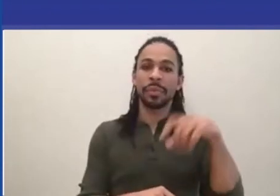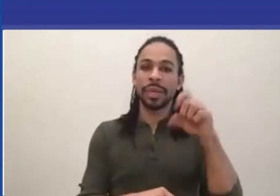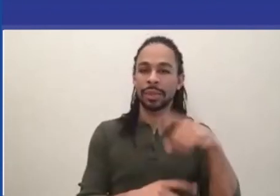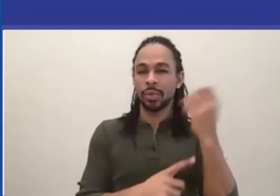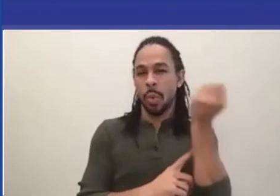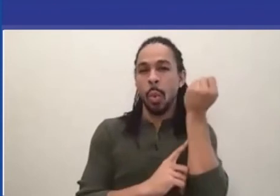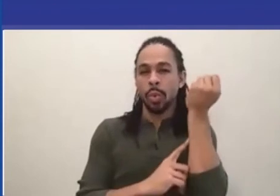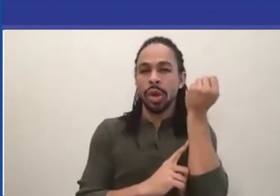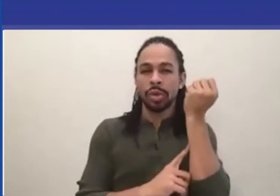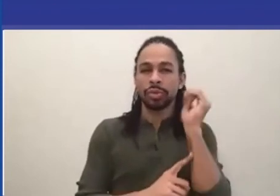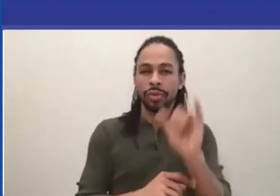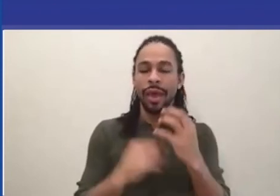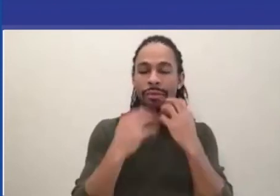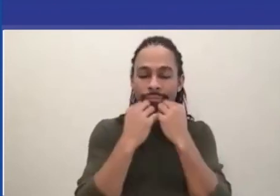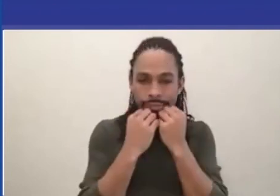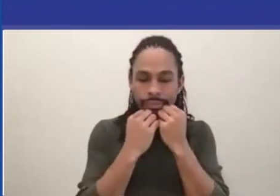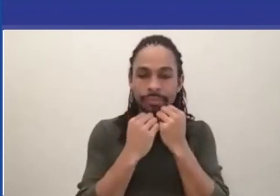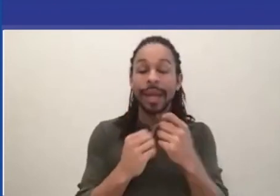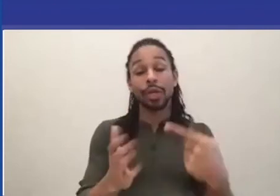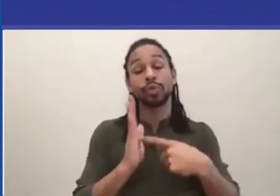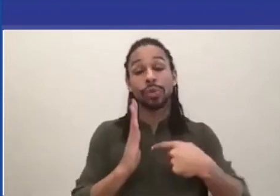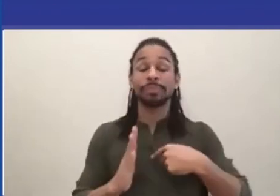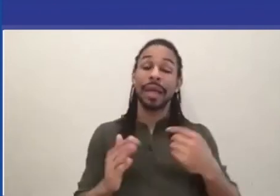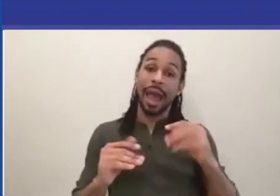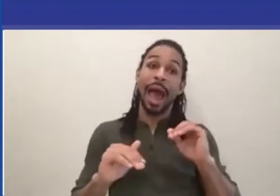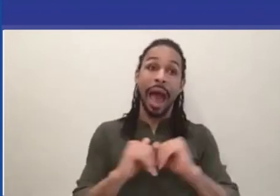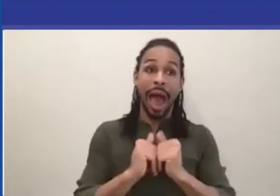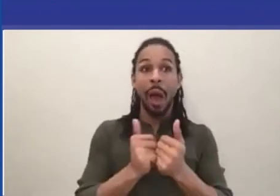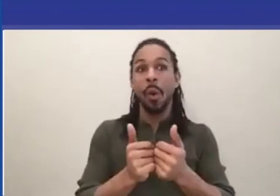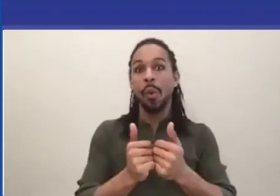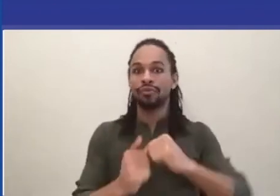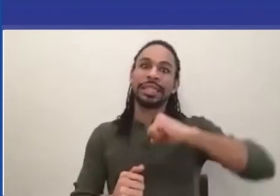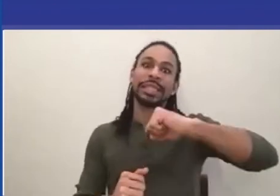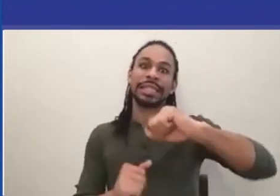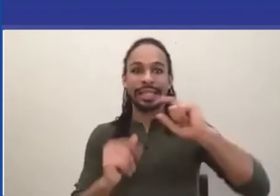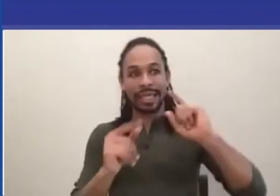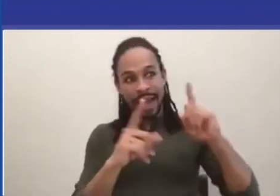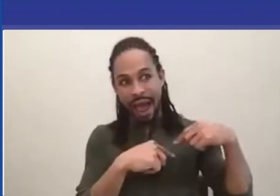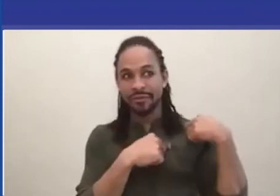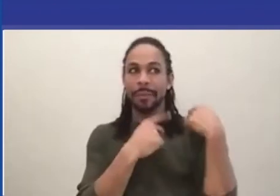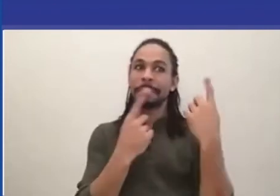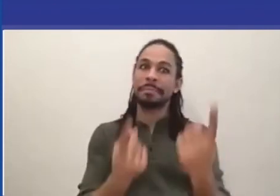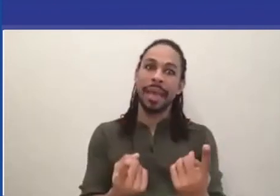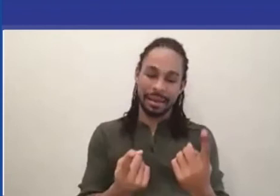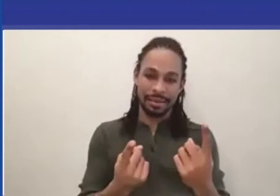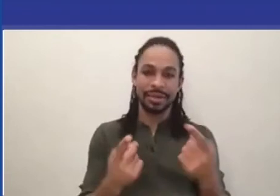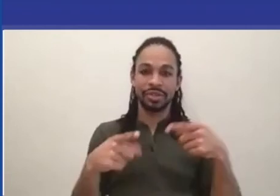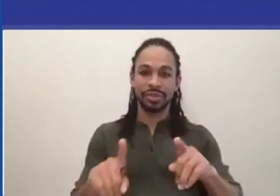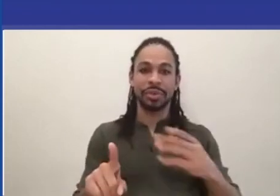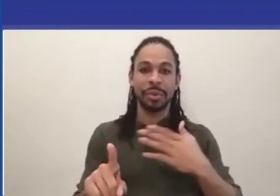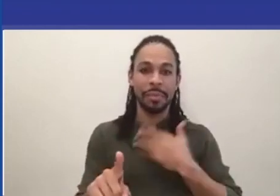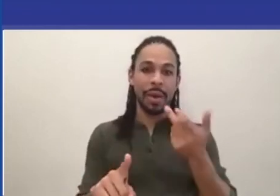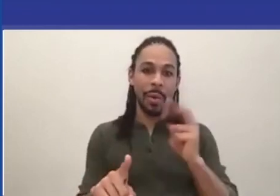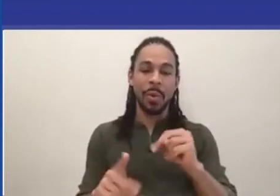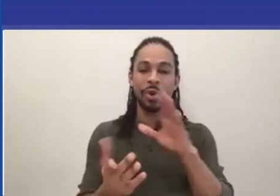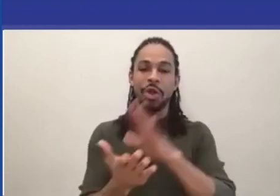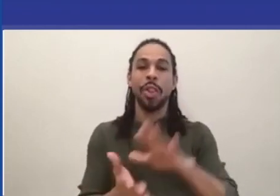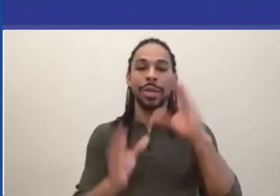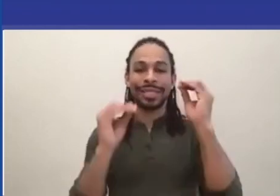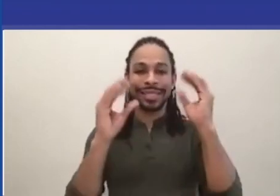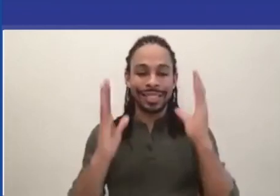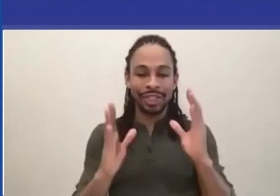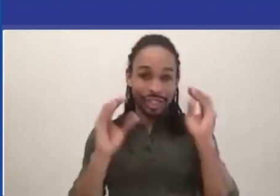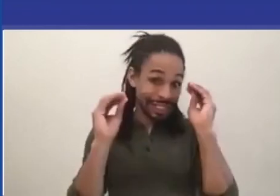been resistant to this in my own college teaching, because I'm an adjunct at